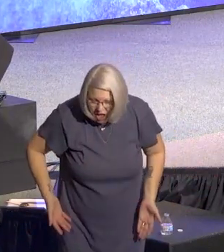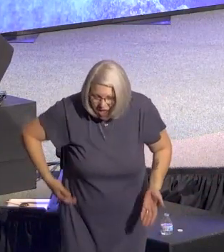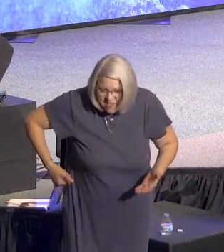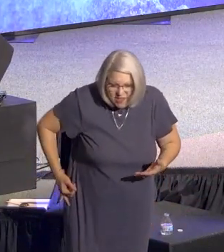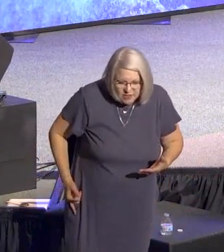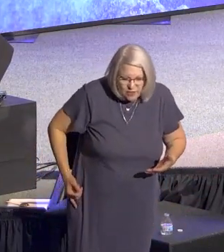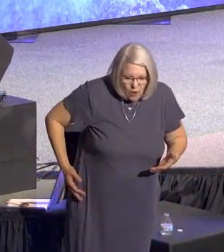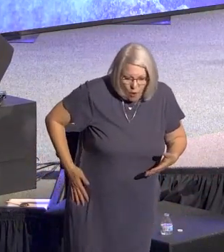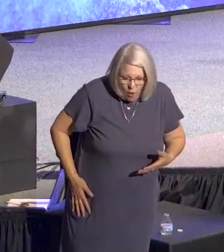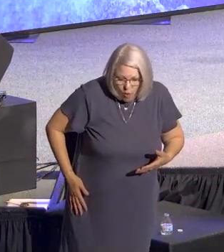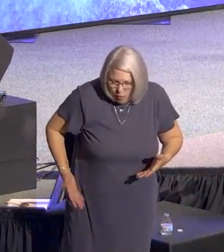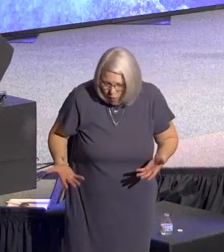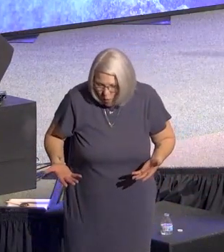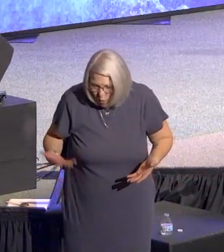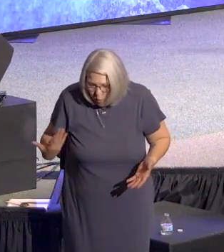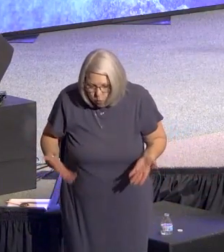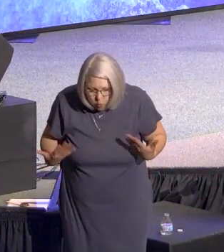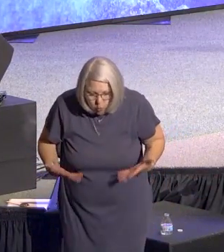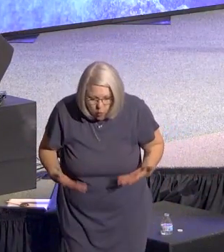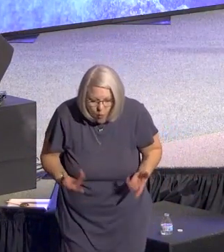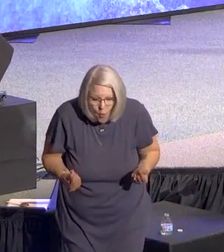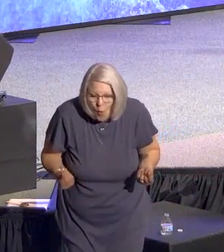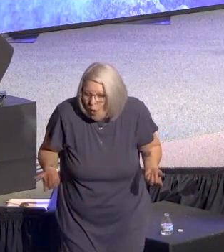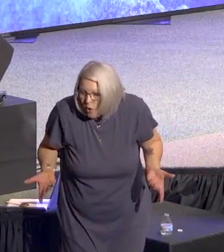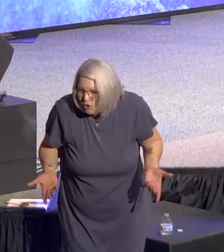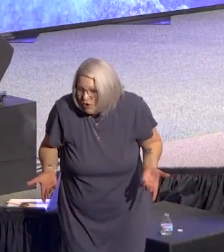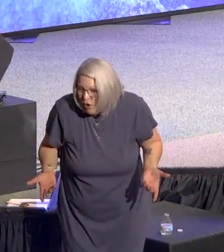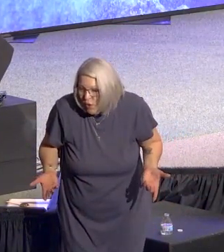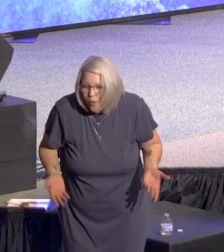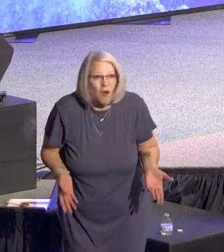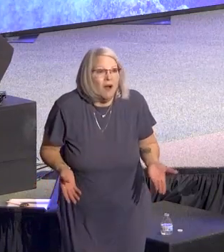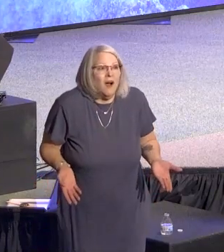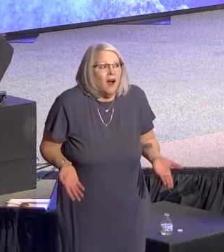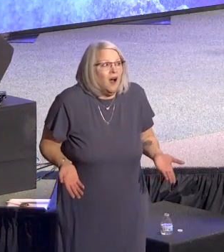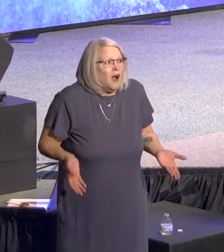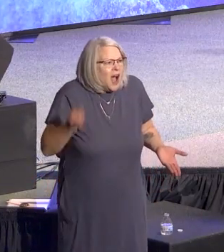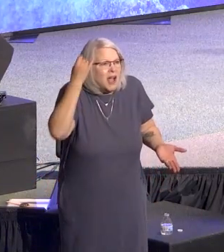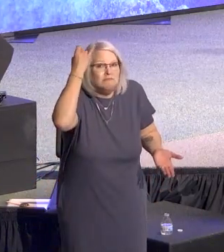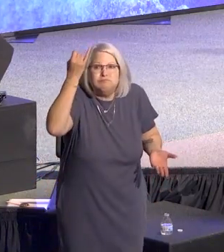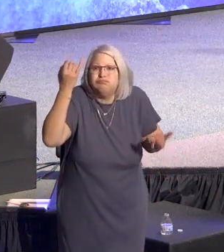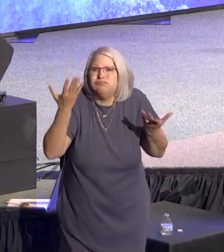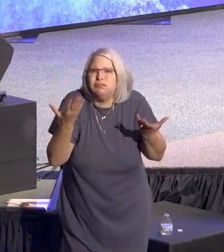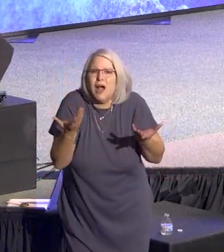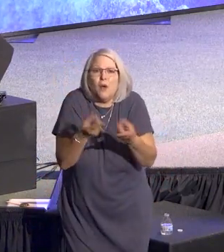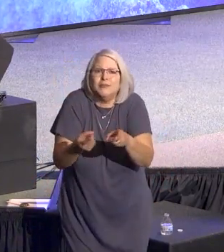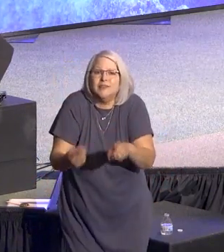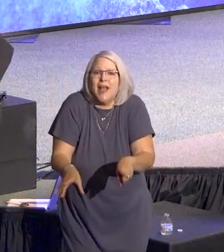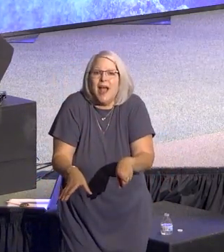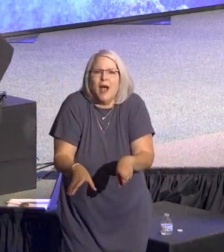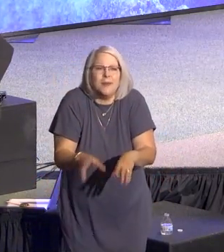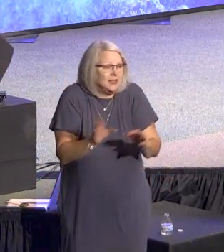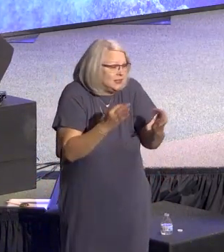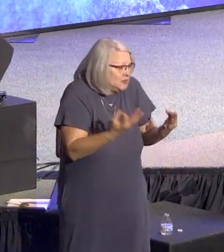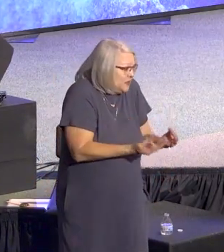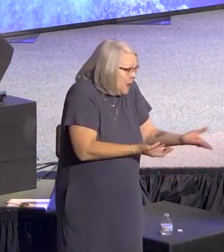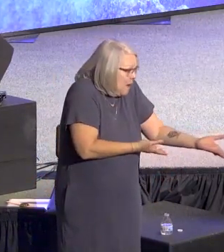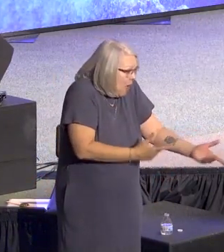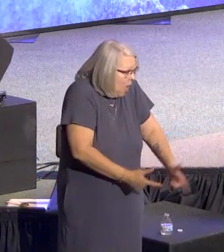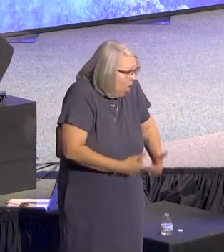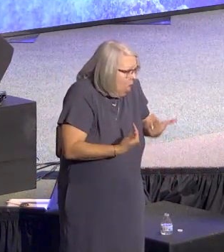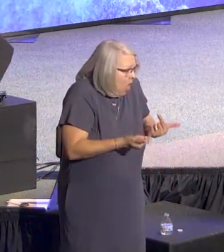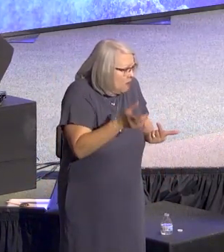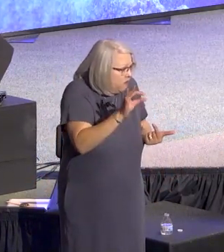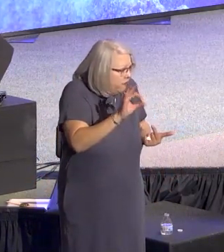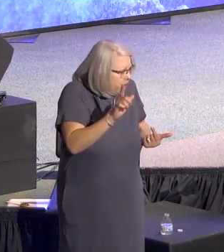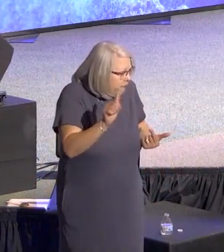that creates right there. Because we had no idea how to get a hold of him. His entire family lived in Florida. He was the only